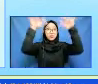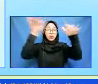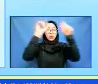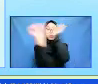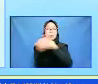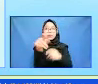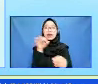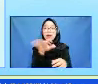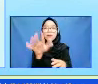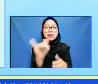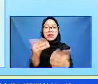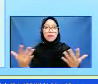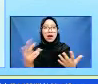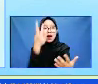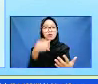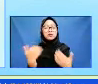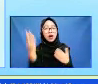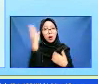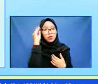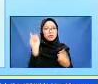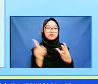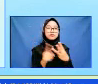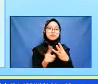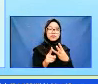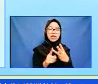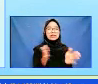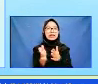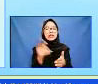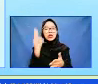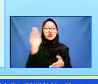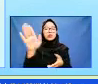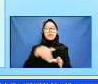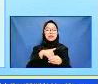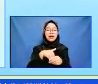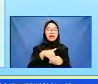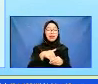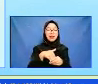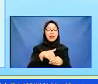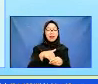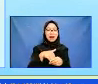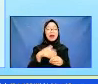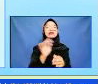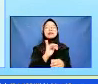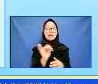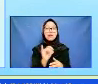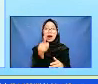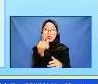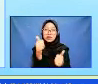and on what aspects should they be involved in particular